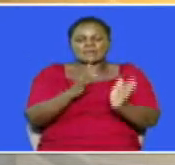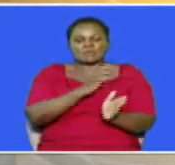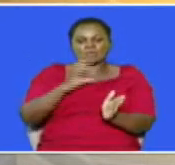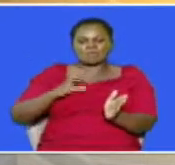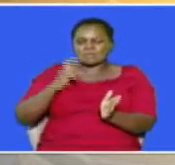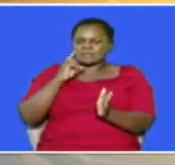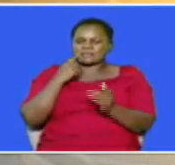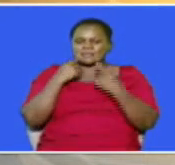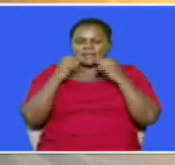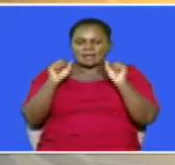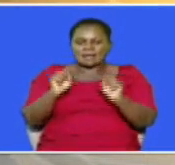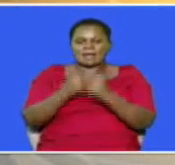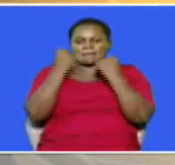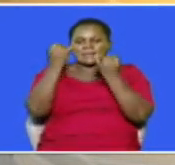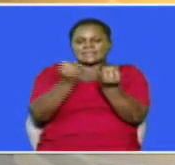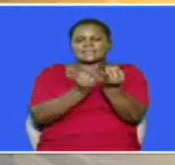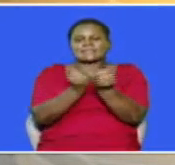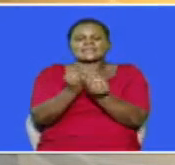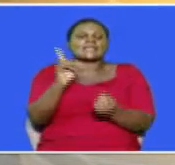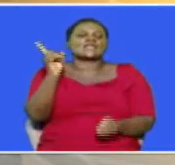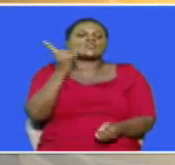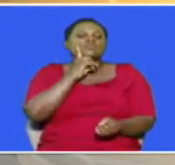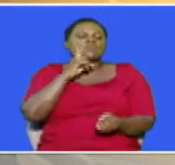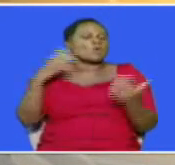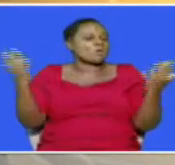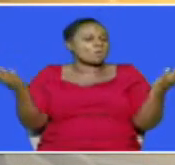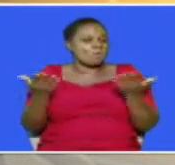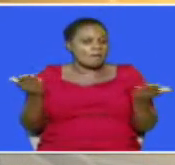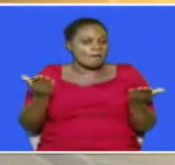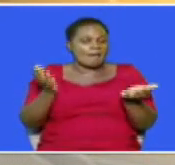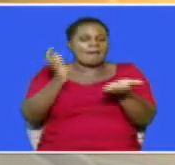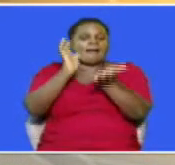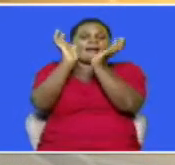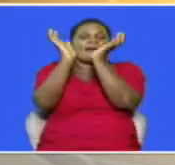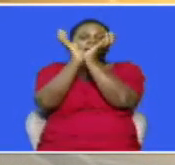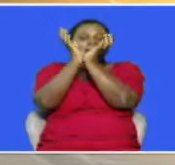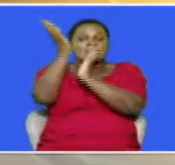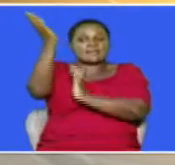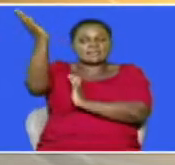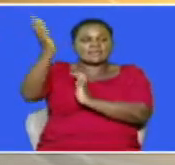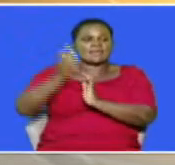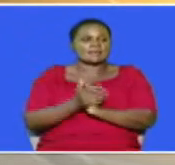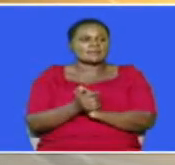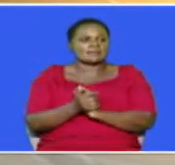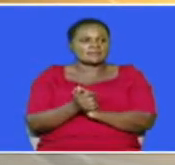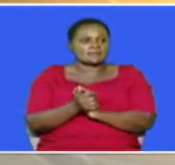mashindano haya yataandaliwa siku ya Jumamosi katika uga wa Moi Sports Center Kasarani.